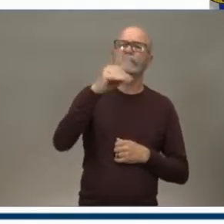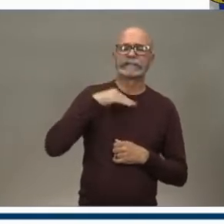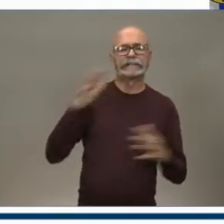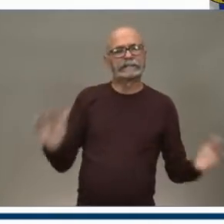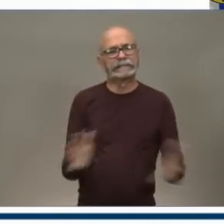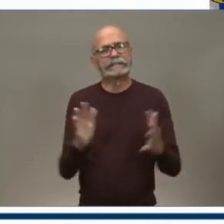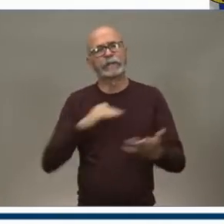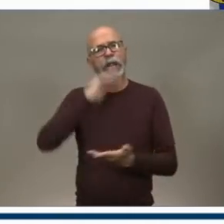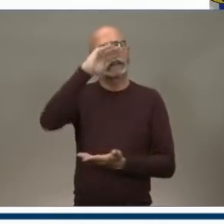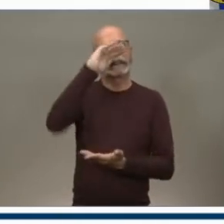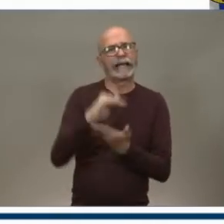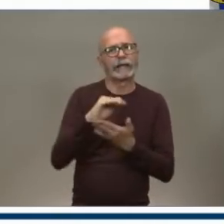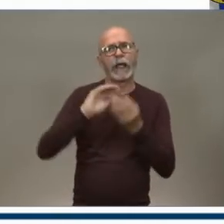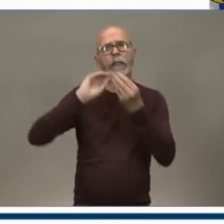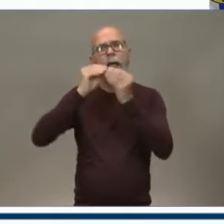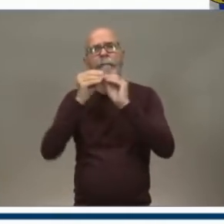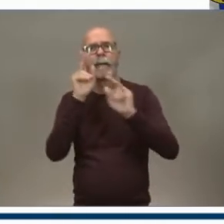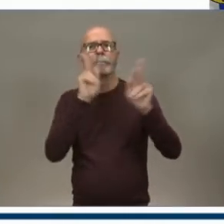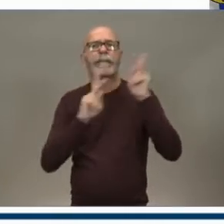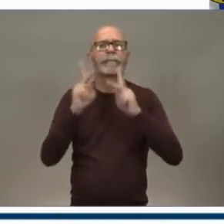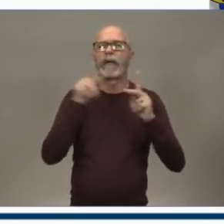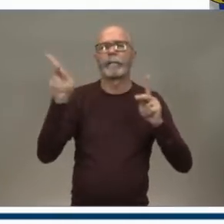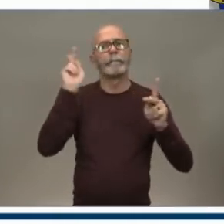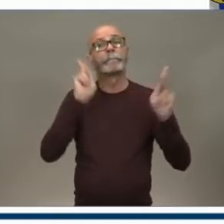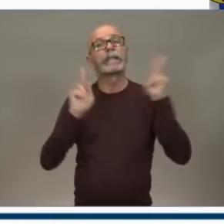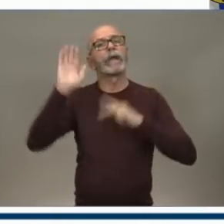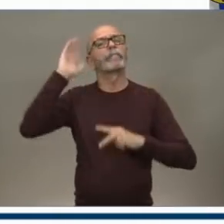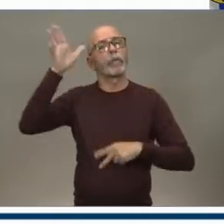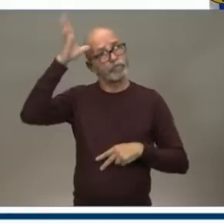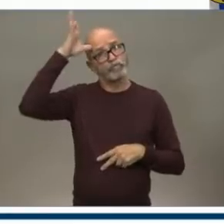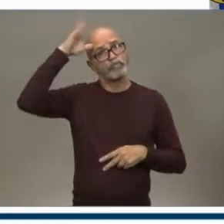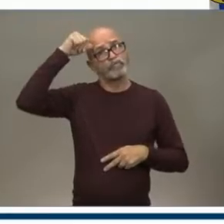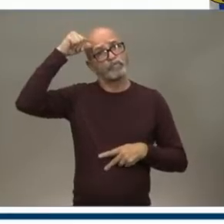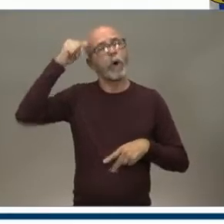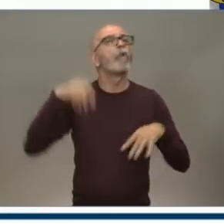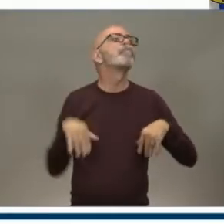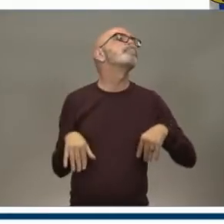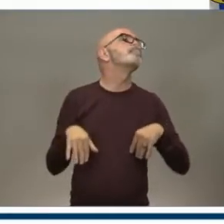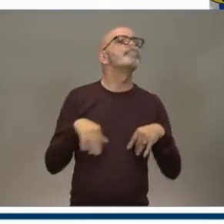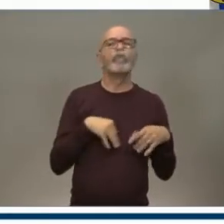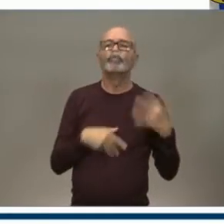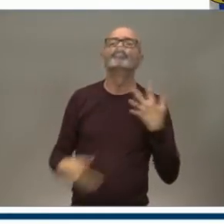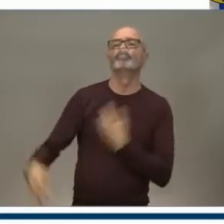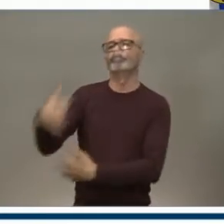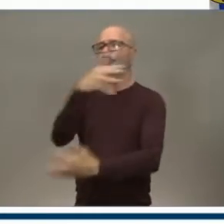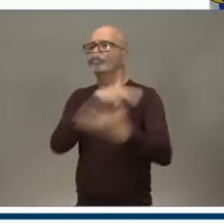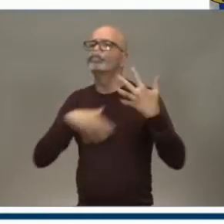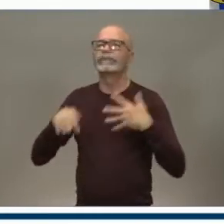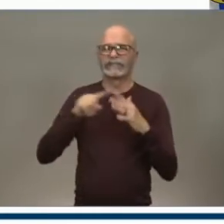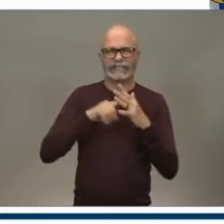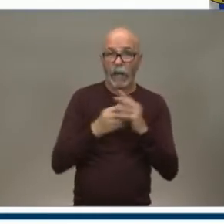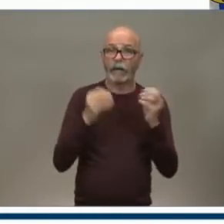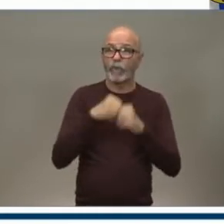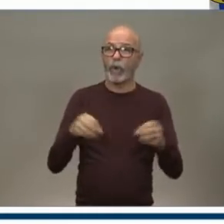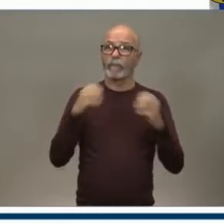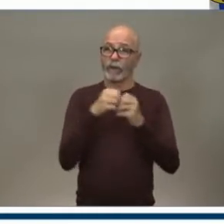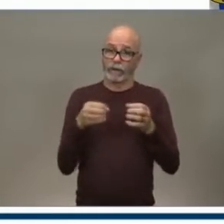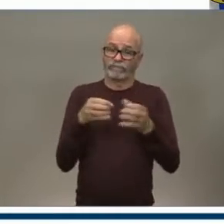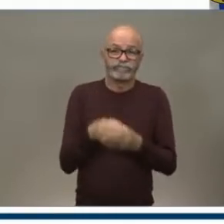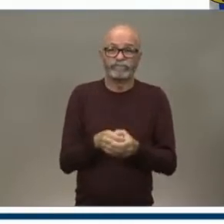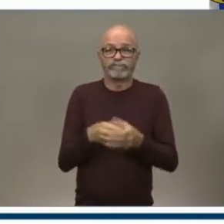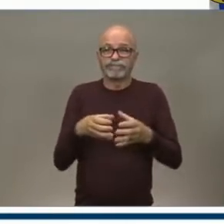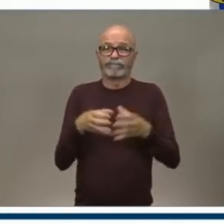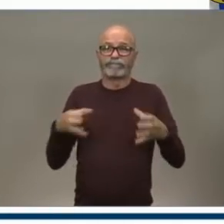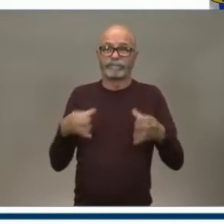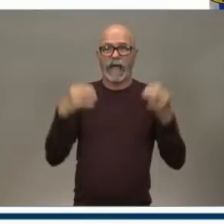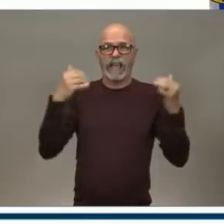out gathering more and having higher limits. Are you looking at ramping up enforcement at all for people who are gathering in groups of more